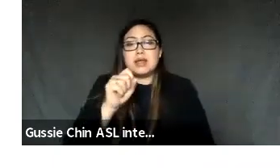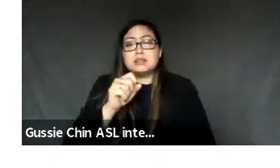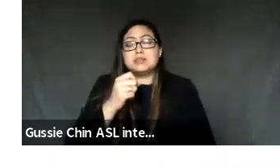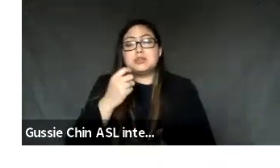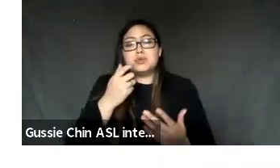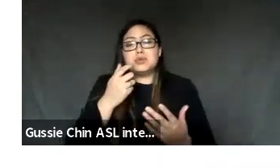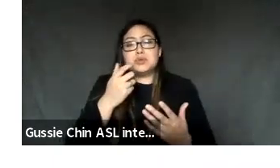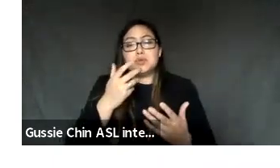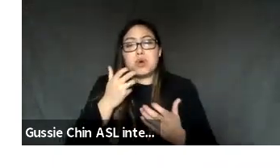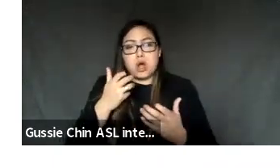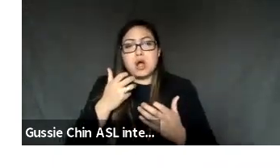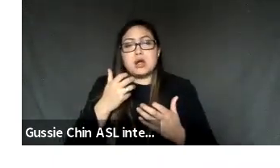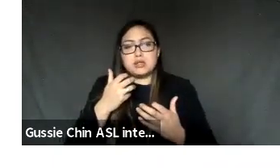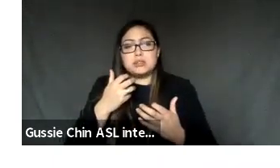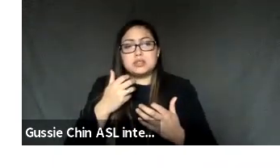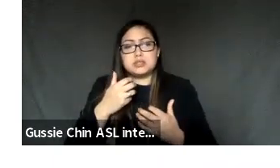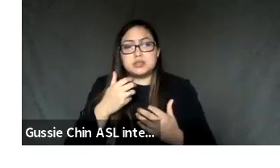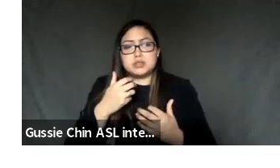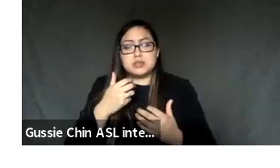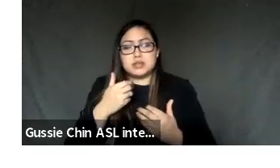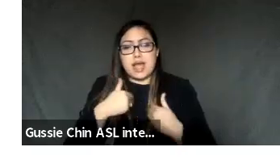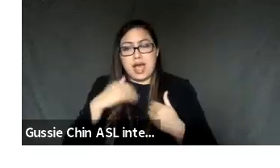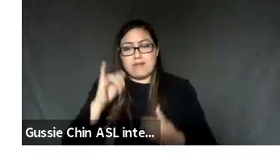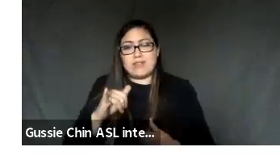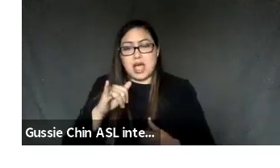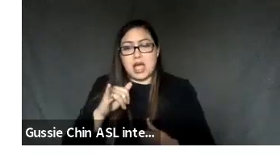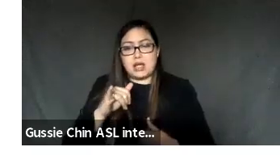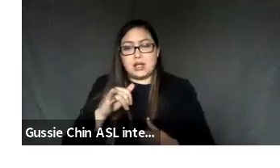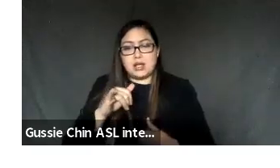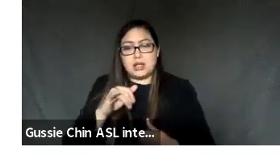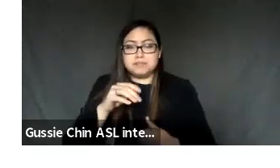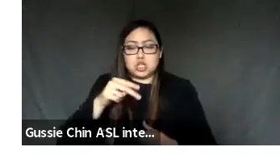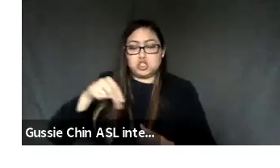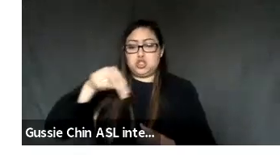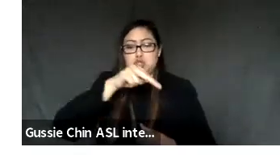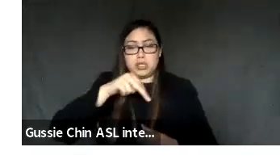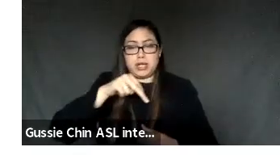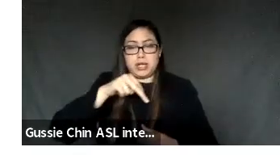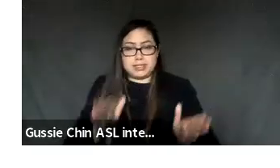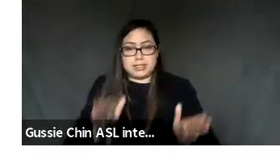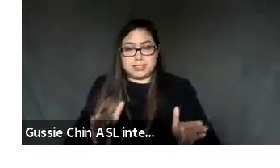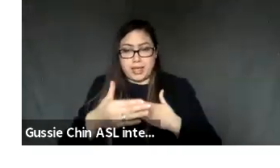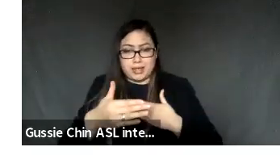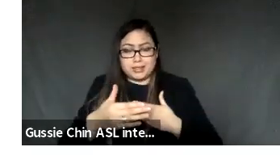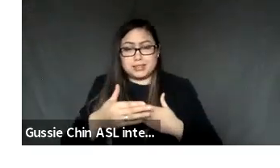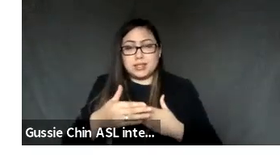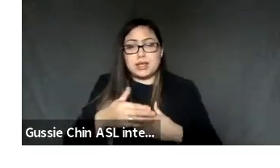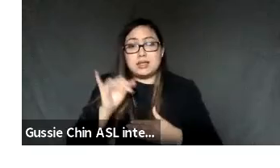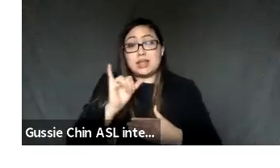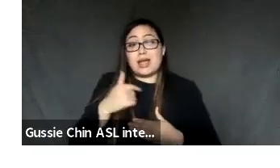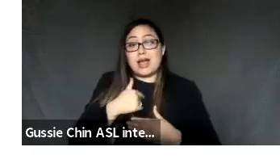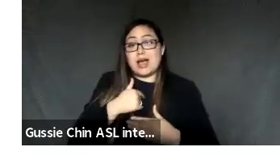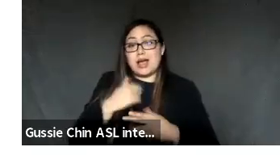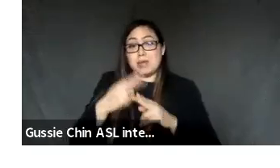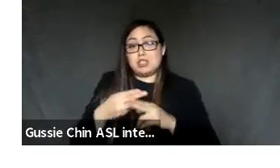diameter circle. You want to have that turning space. And as I said before, one thing that you could do, depending on